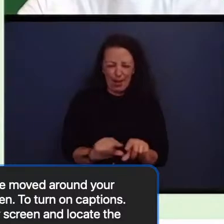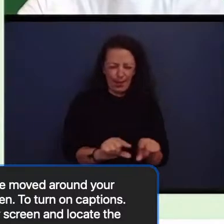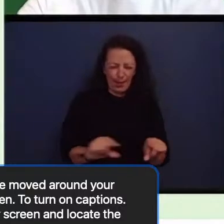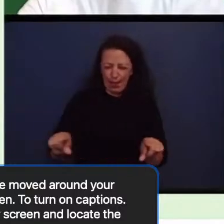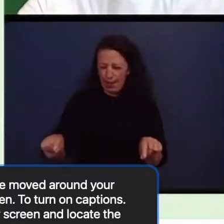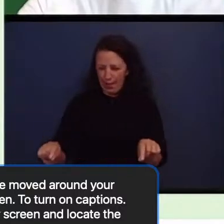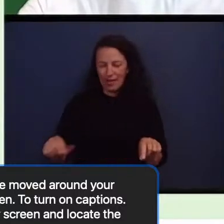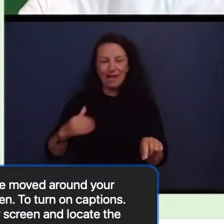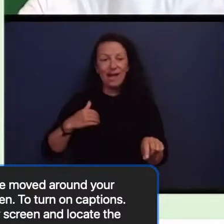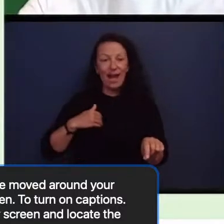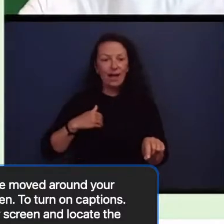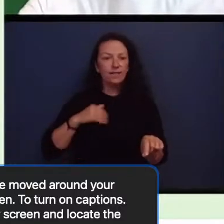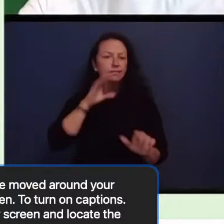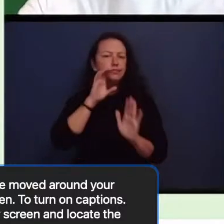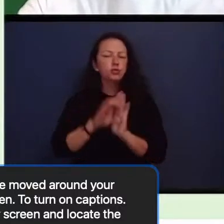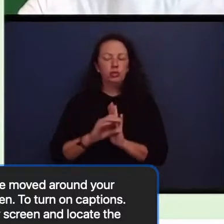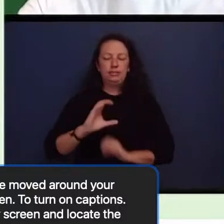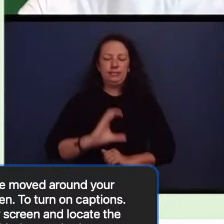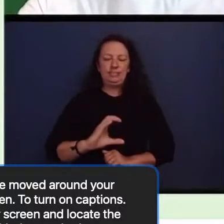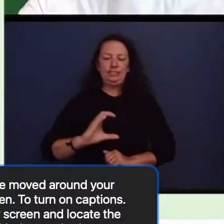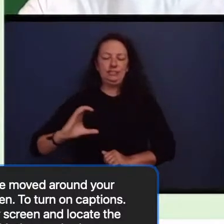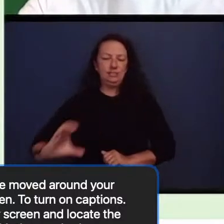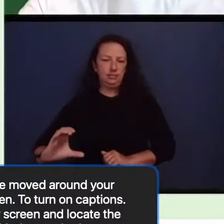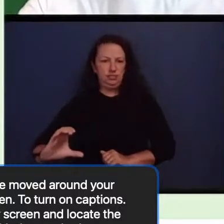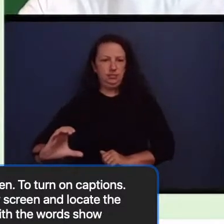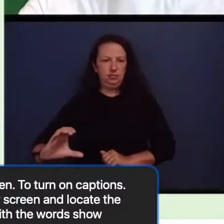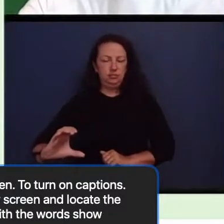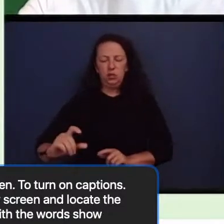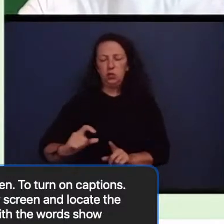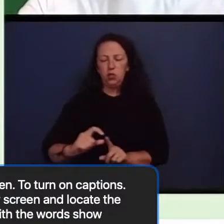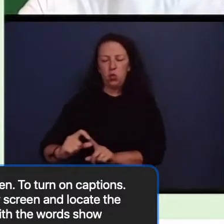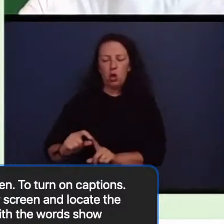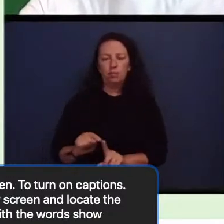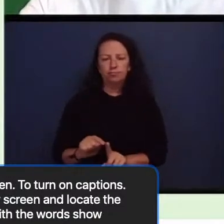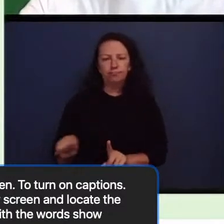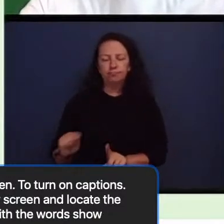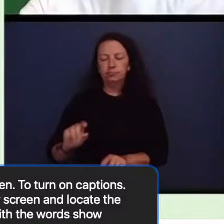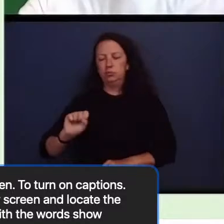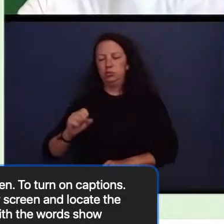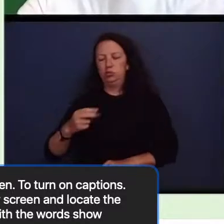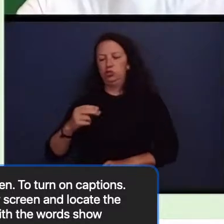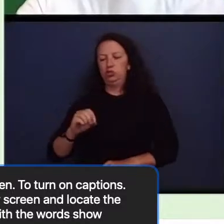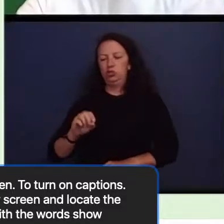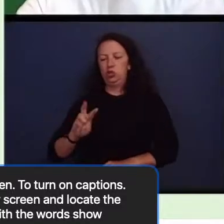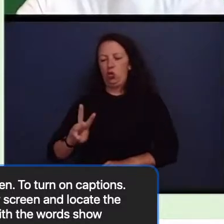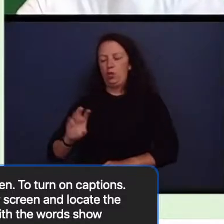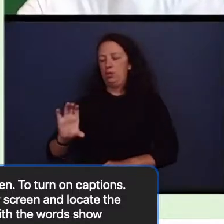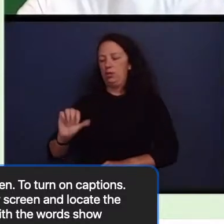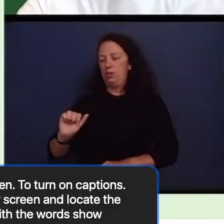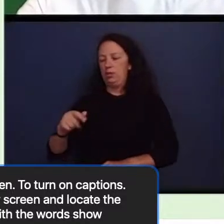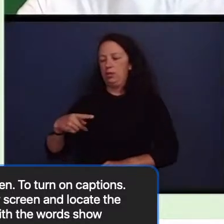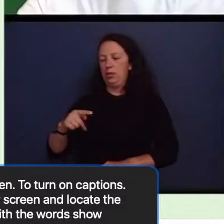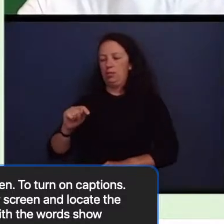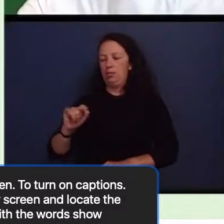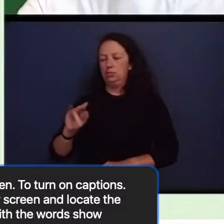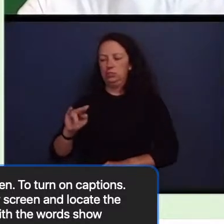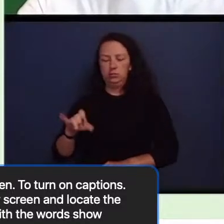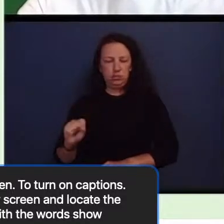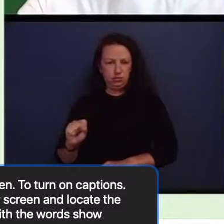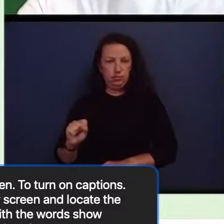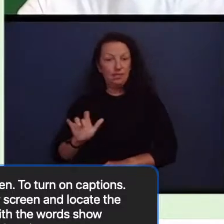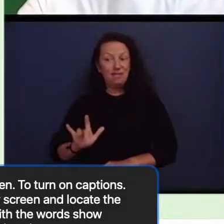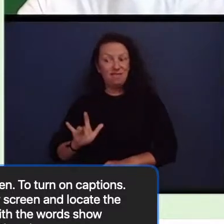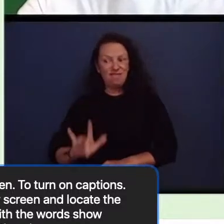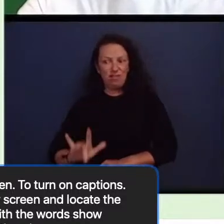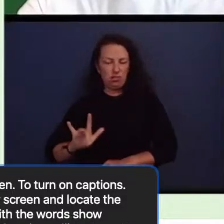large CC with the words Show Captions written underneath. Click on that. The captions